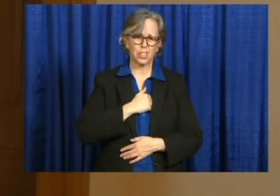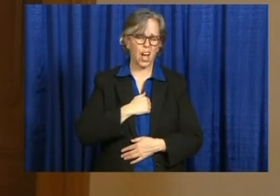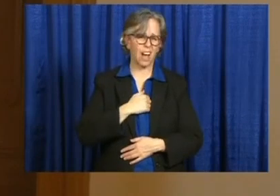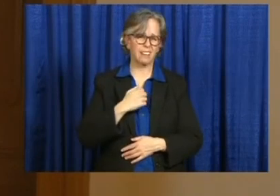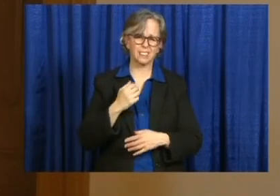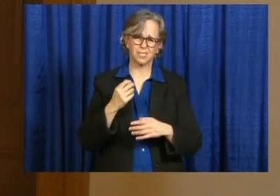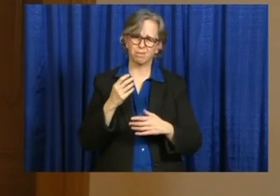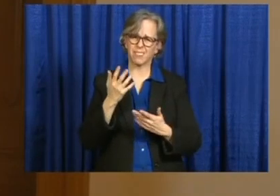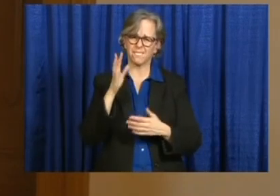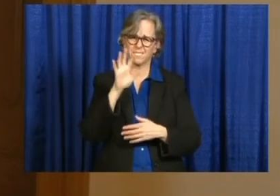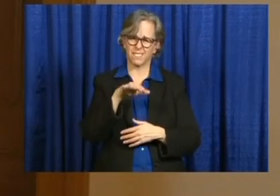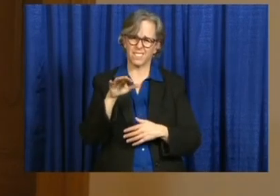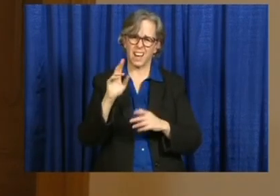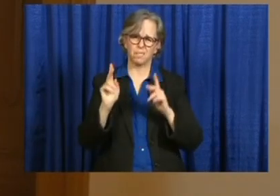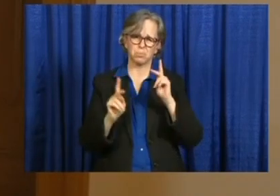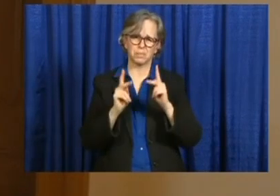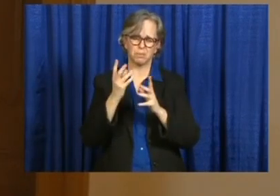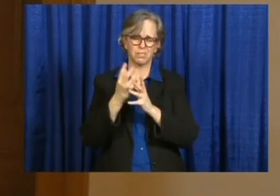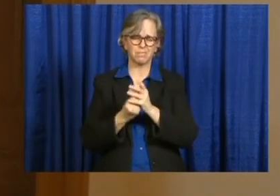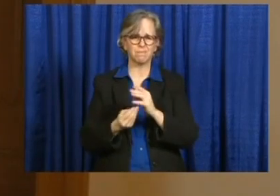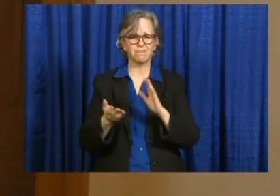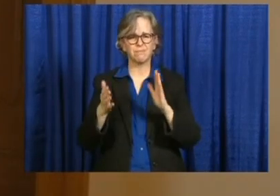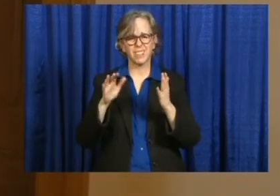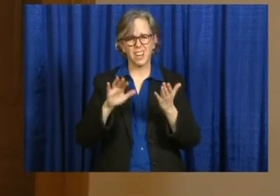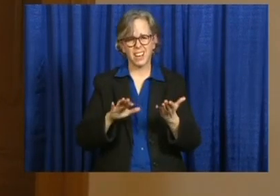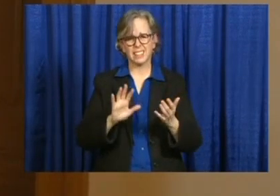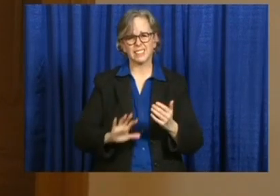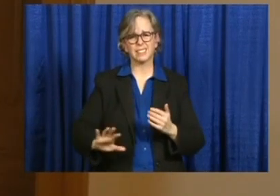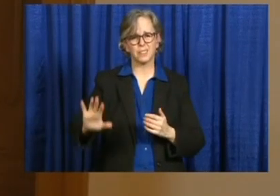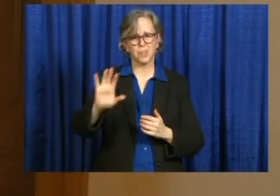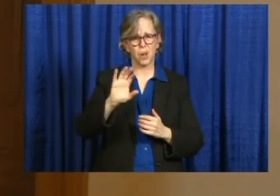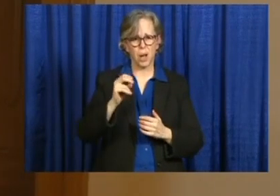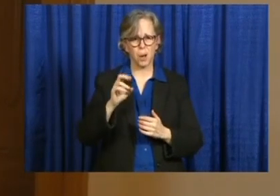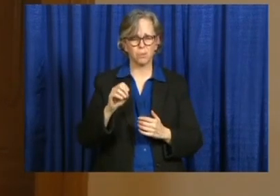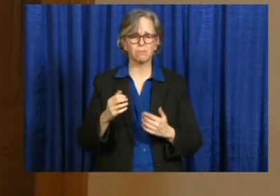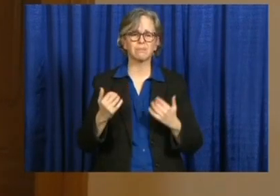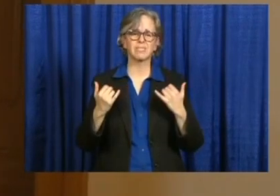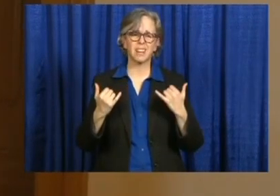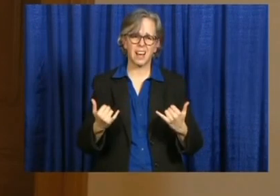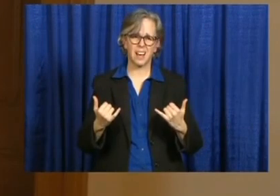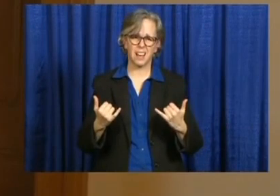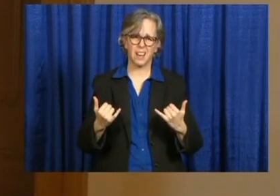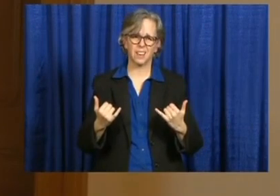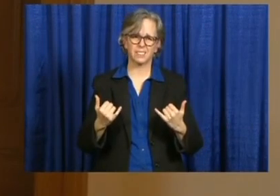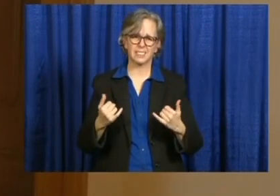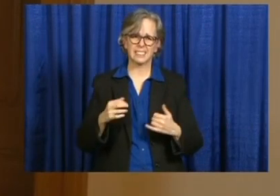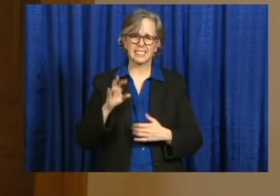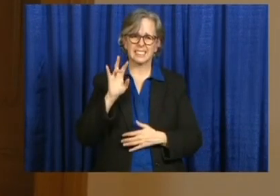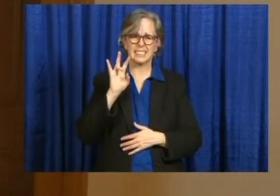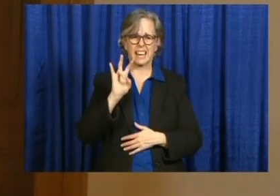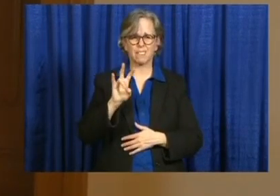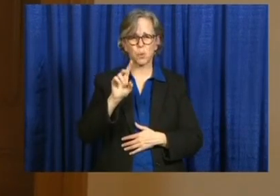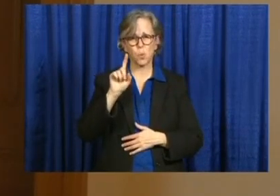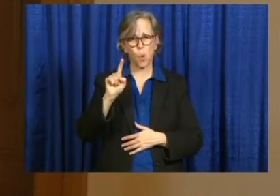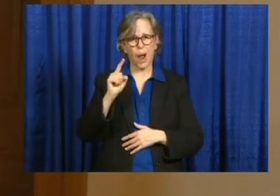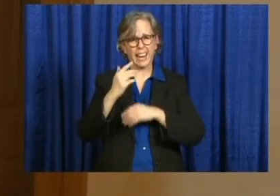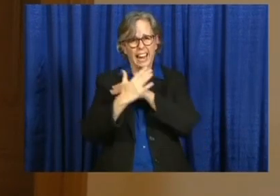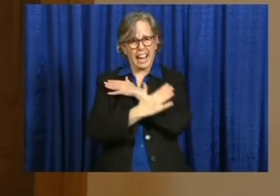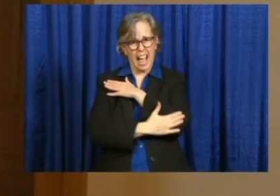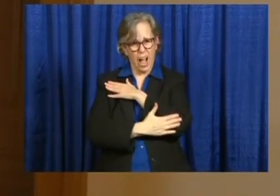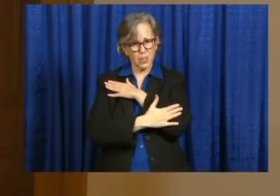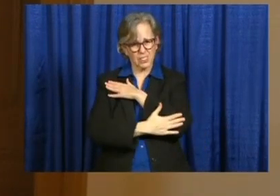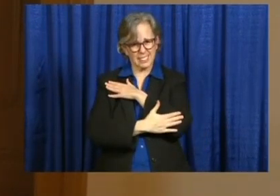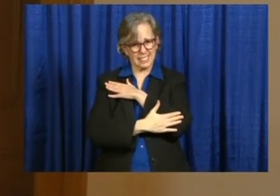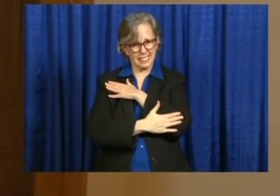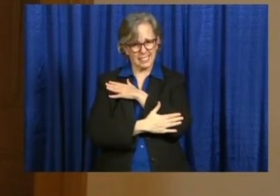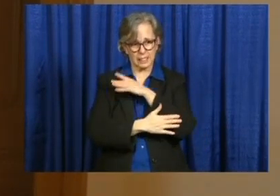deaths across the state of Ohio, and we do now have 71 counties reporting cases.